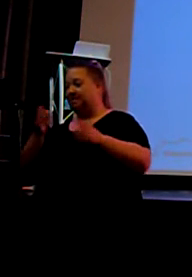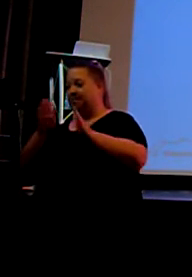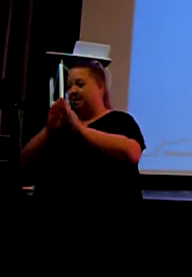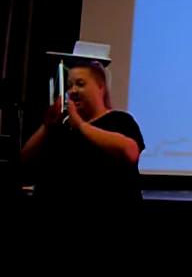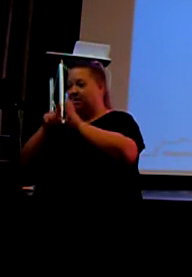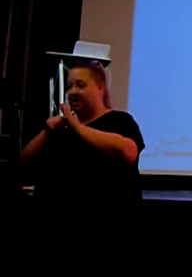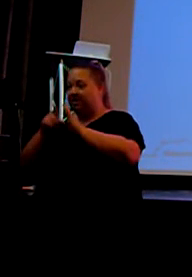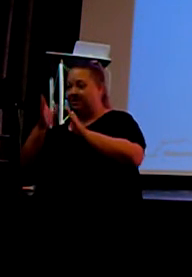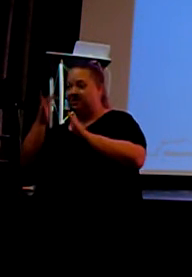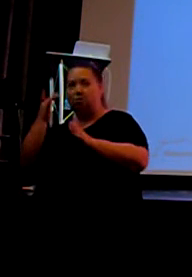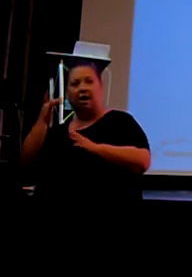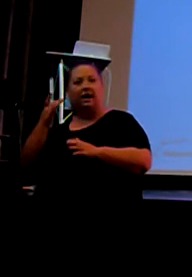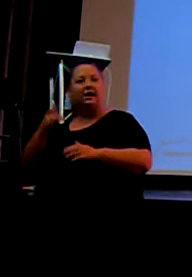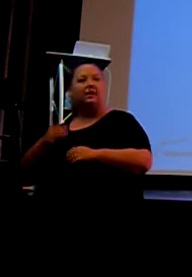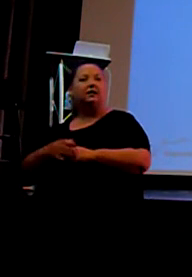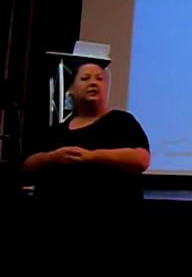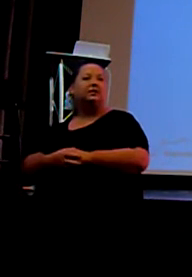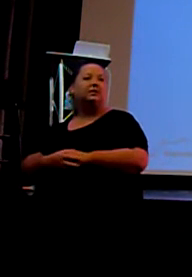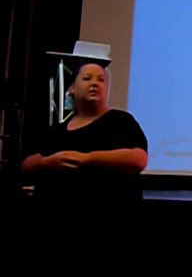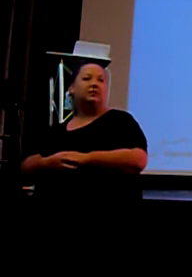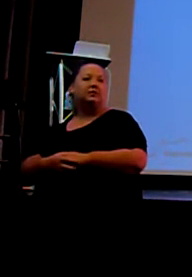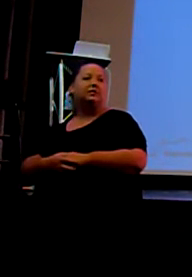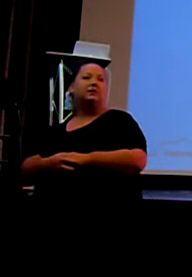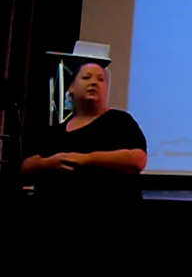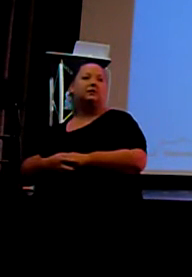why.